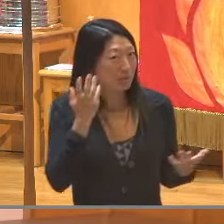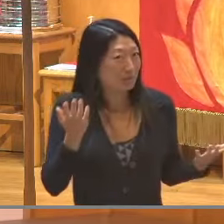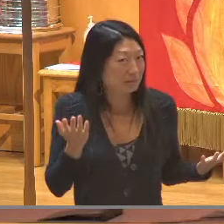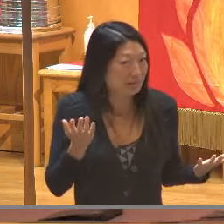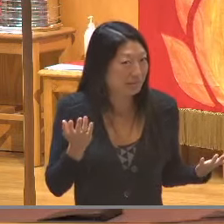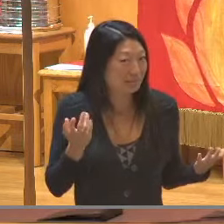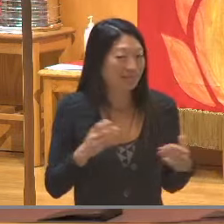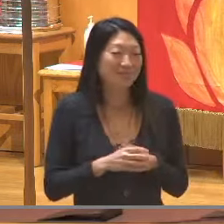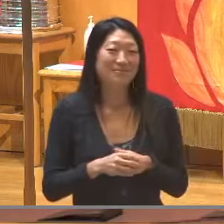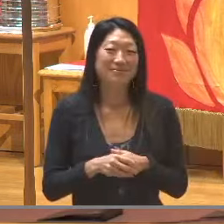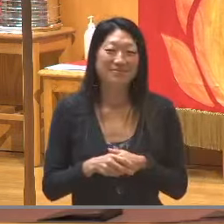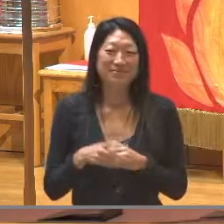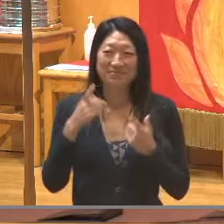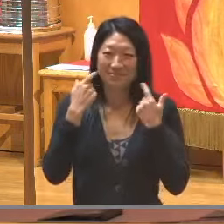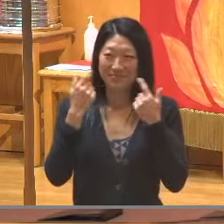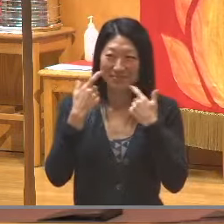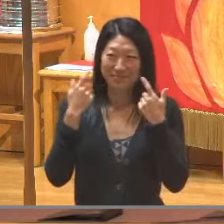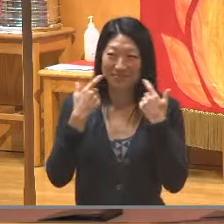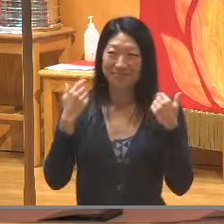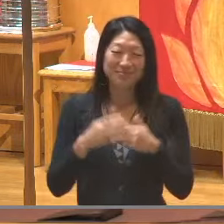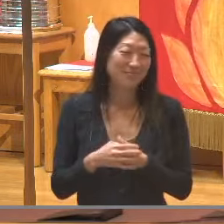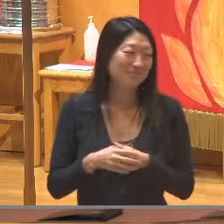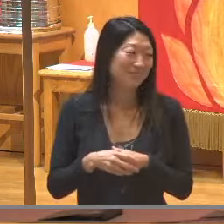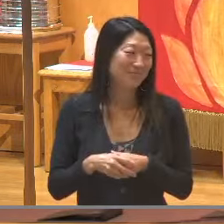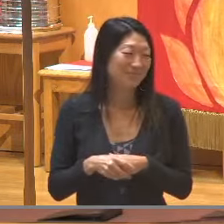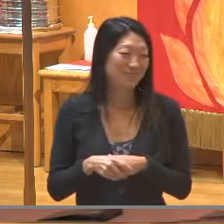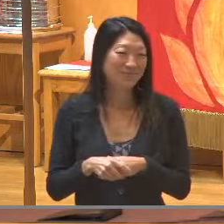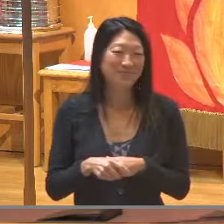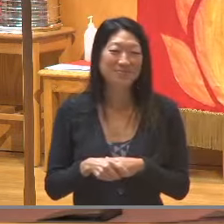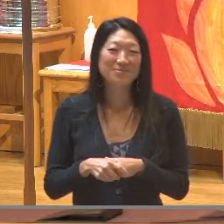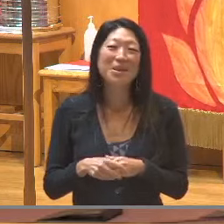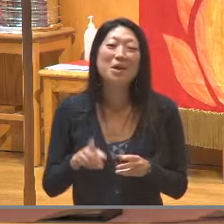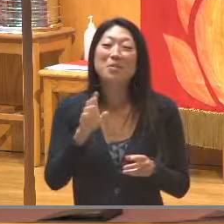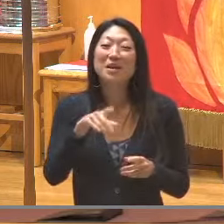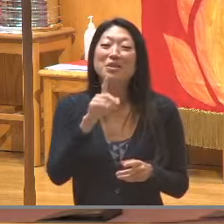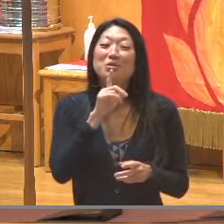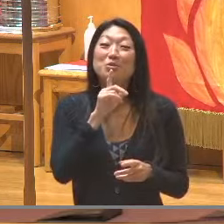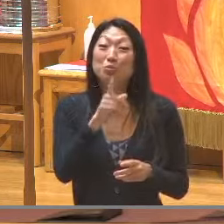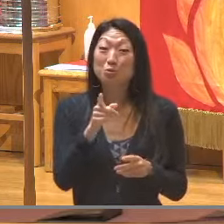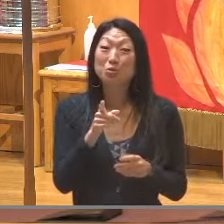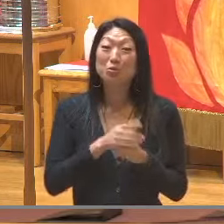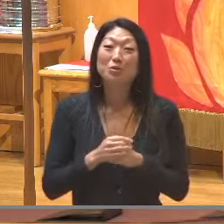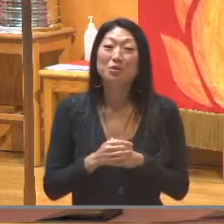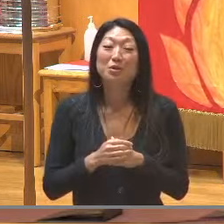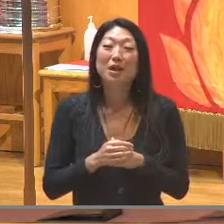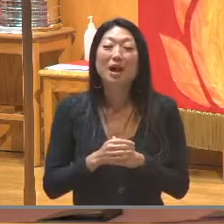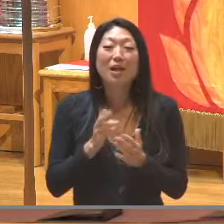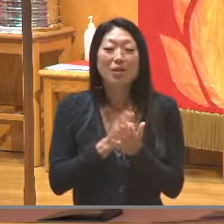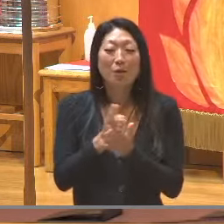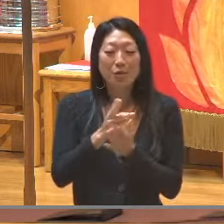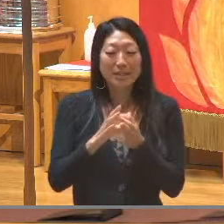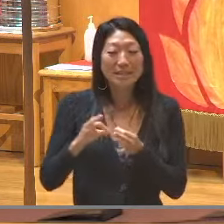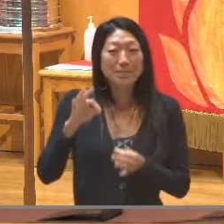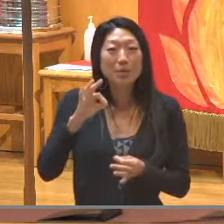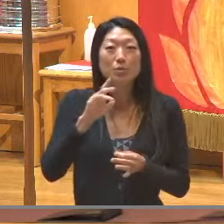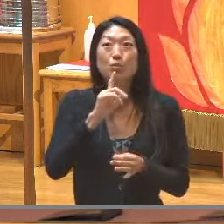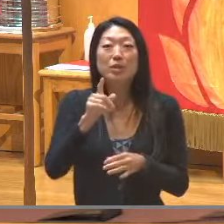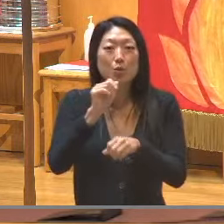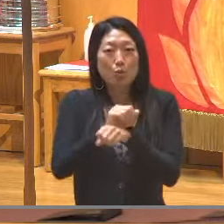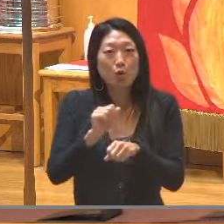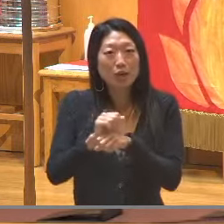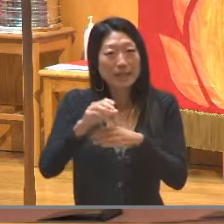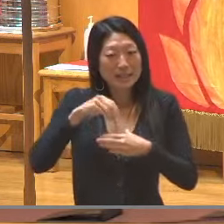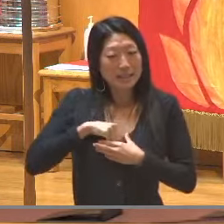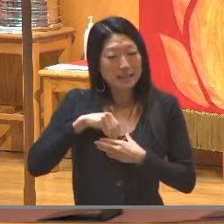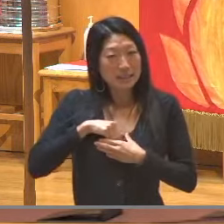on here? But the truth of the matter is that the Holy Spirit was working in them. And